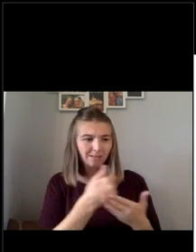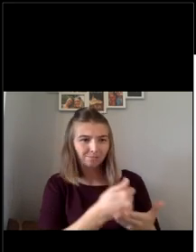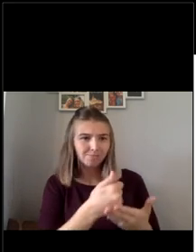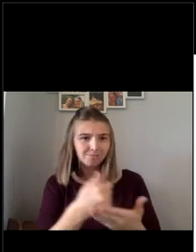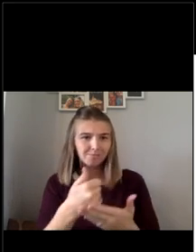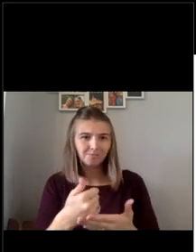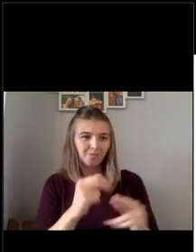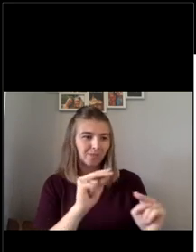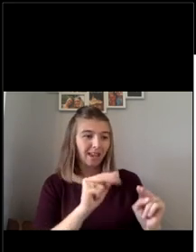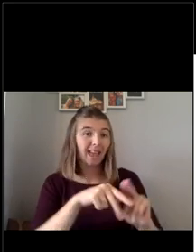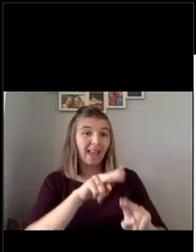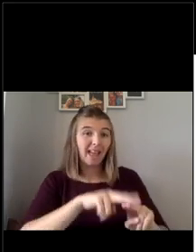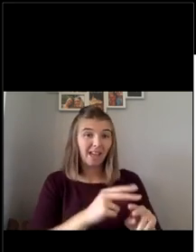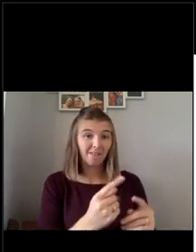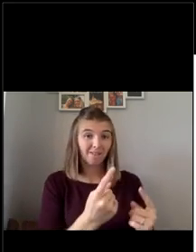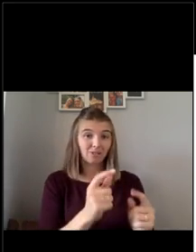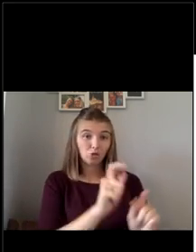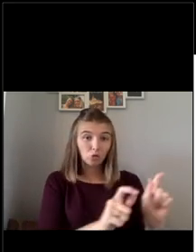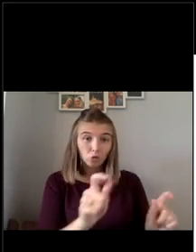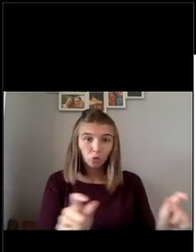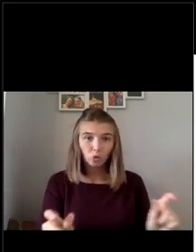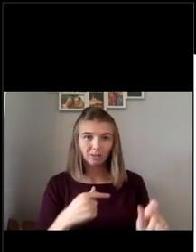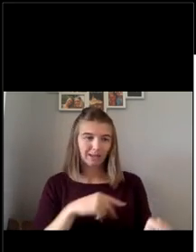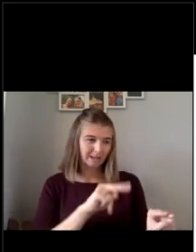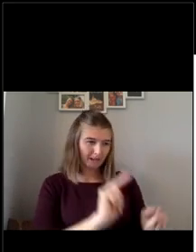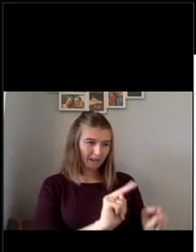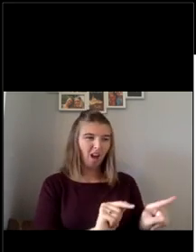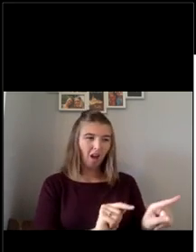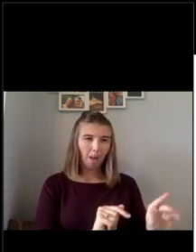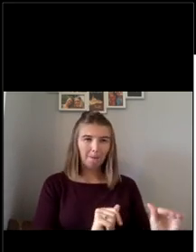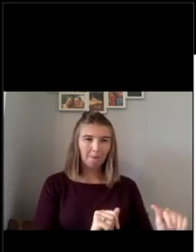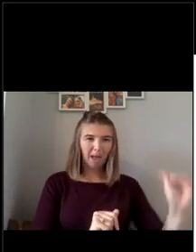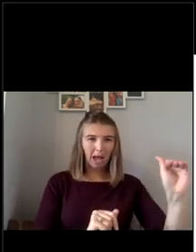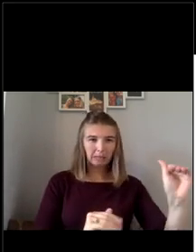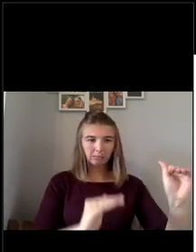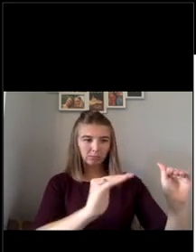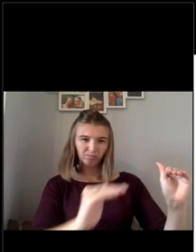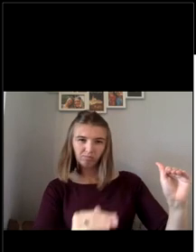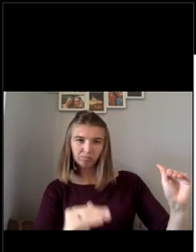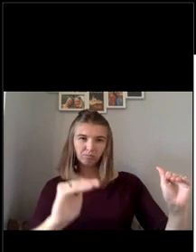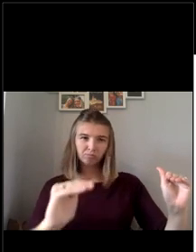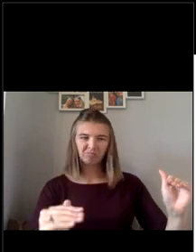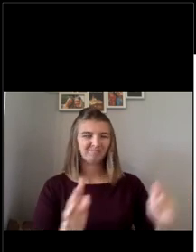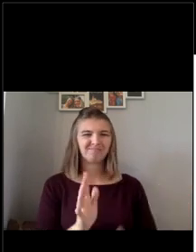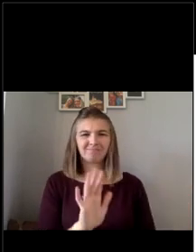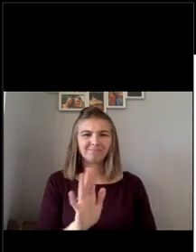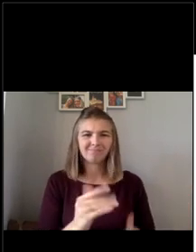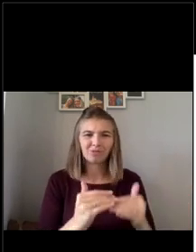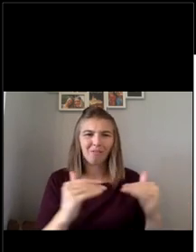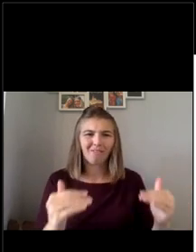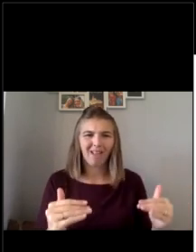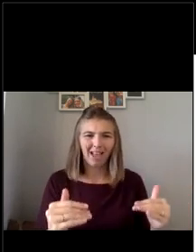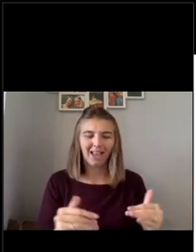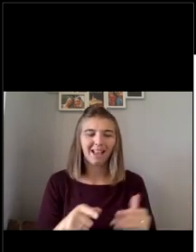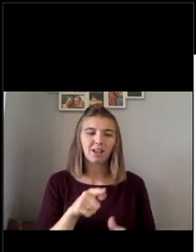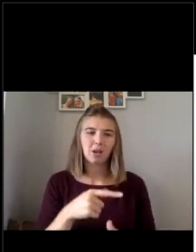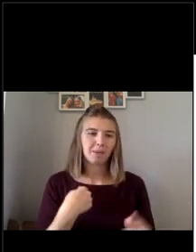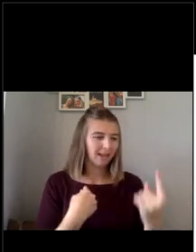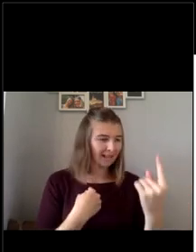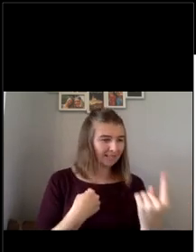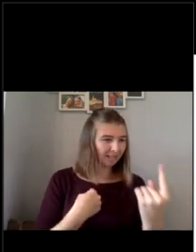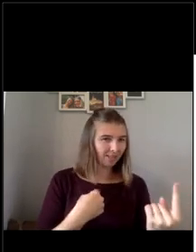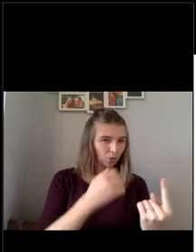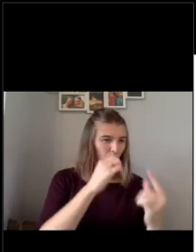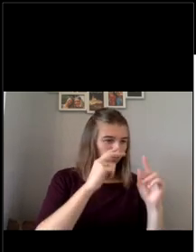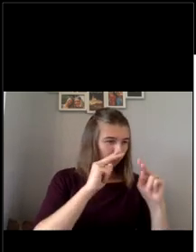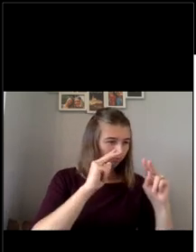against each other is not really fair. So we set goals on an individual basis and see how they're making that progress. And again,